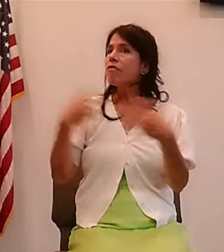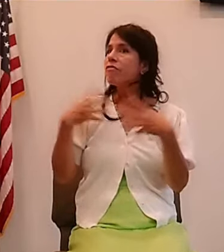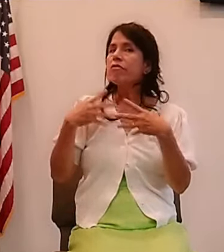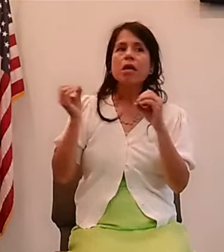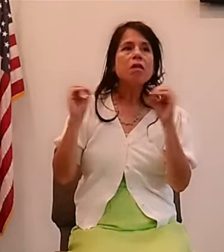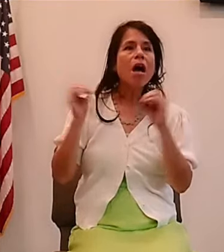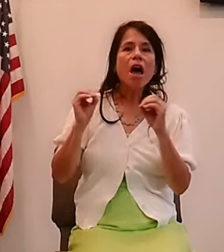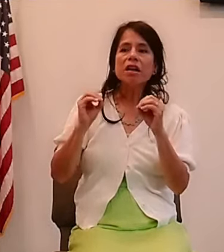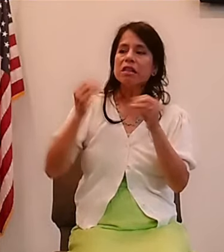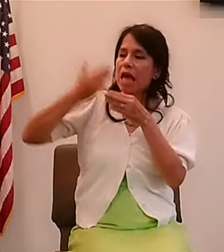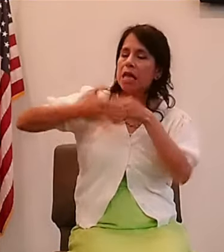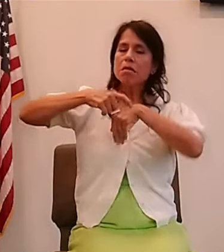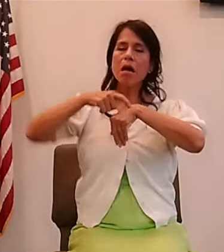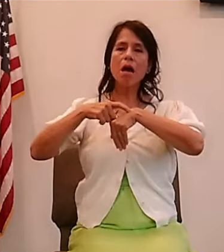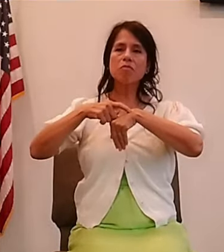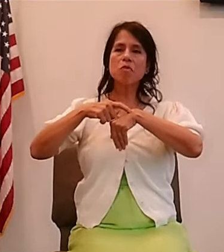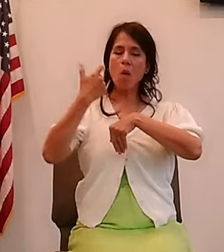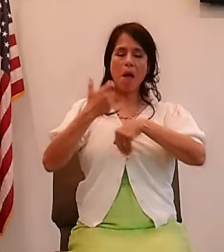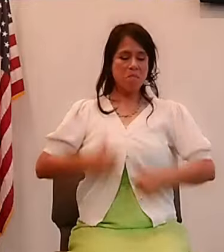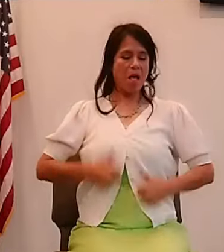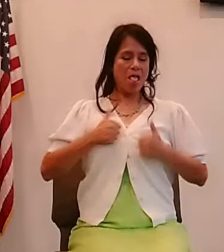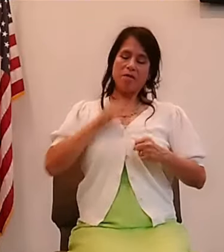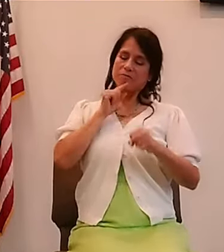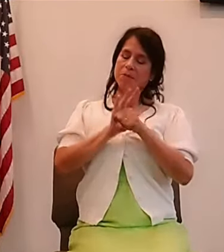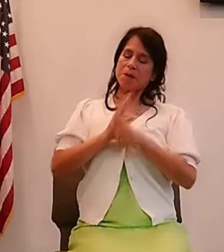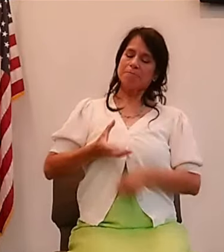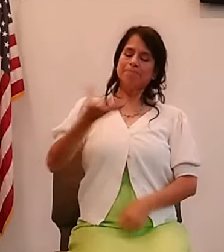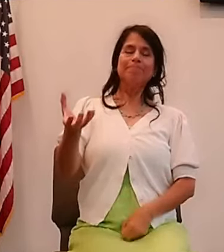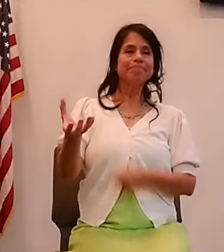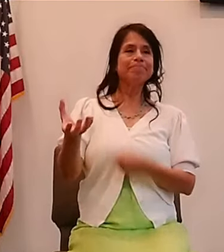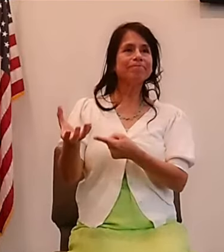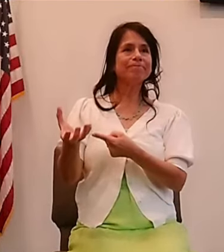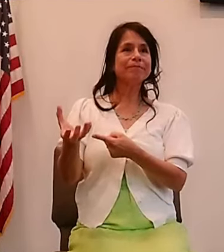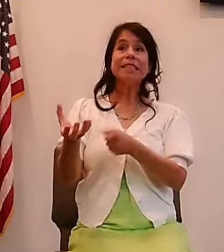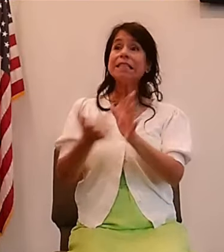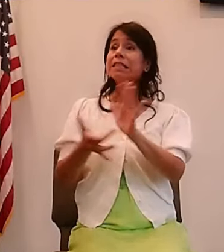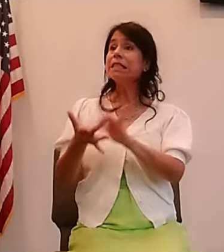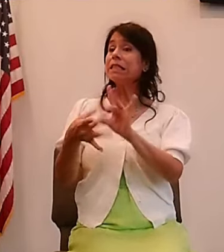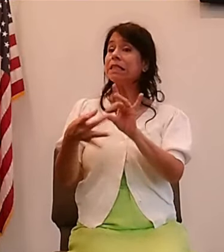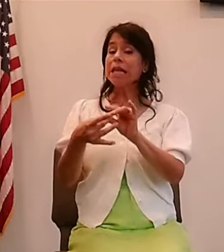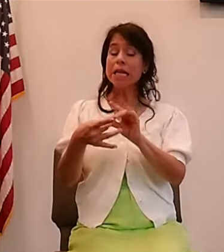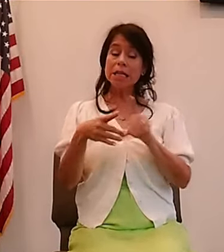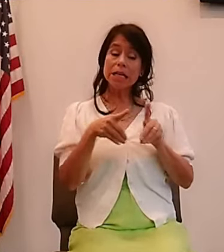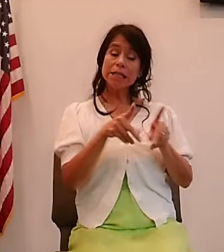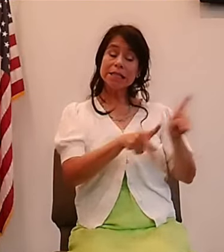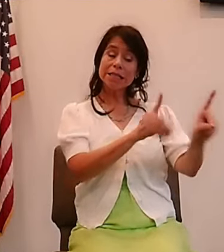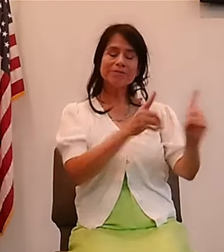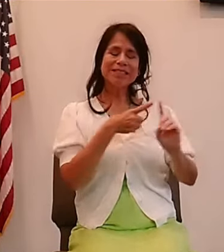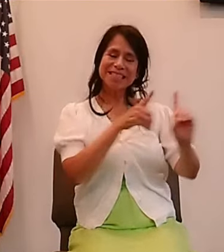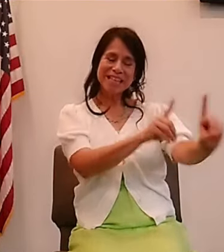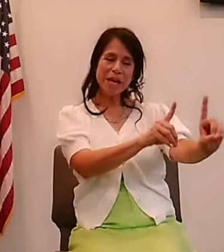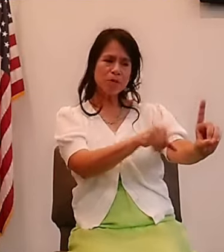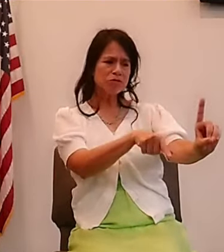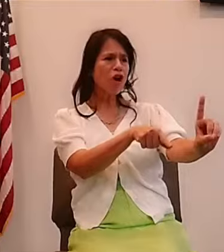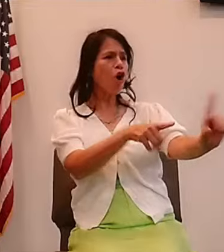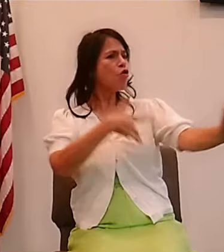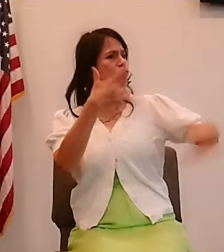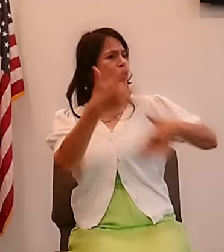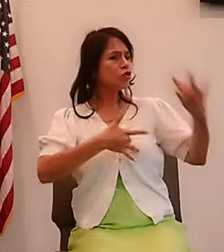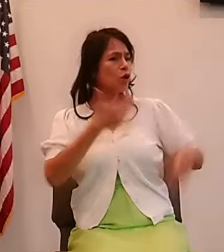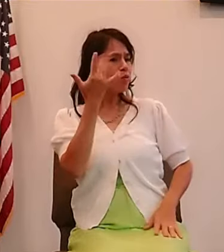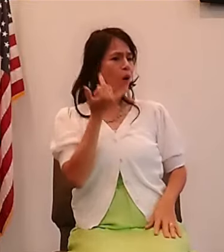last day as we've committed our lives to him, because as Jesus said to his disciples, rejoice that your names